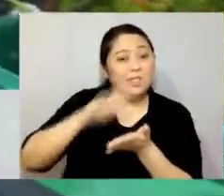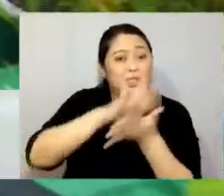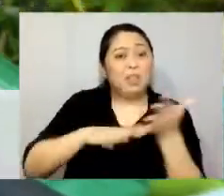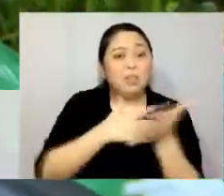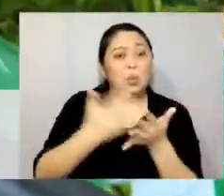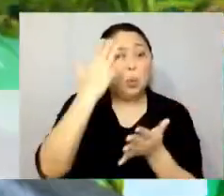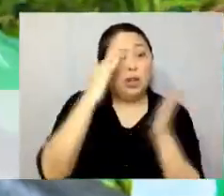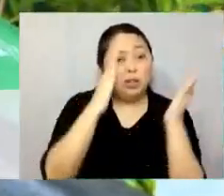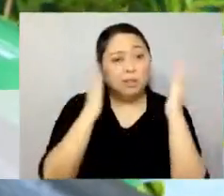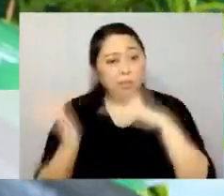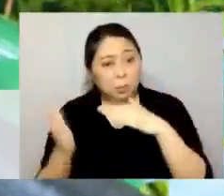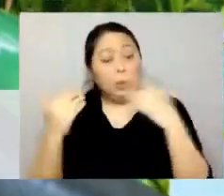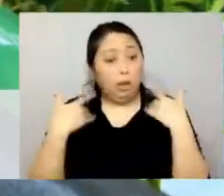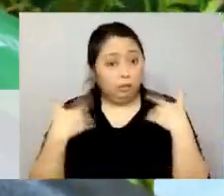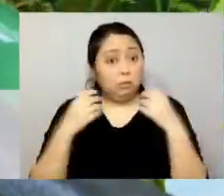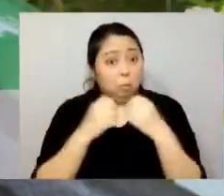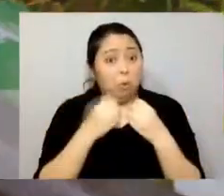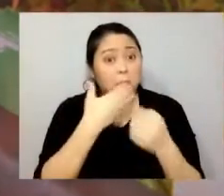not?